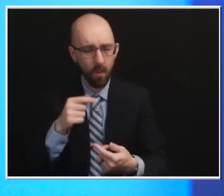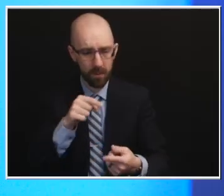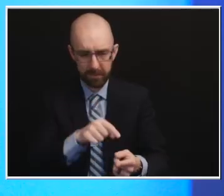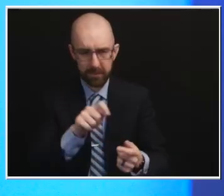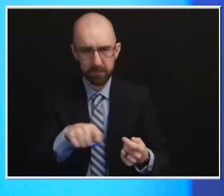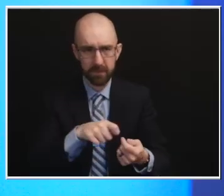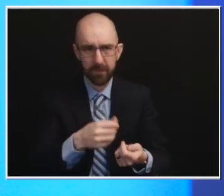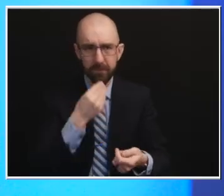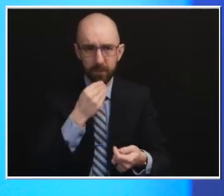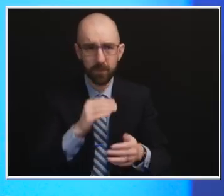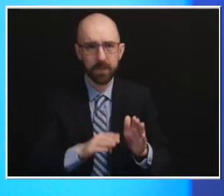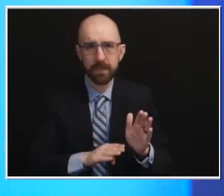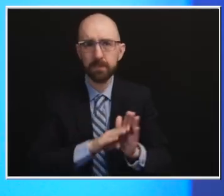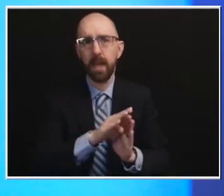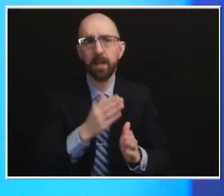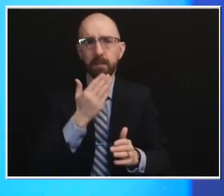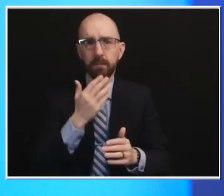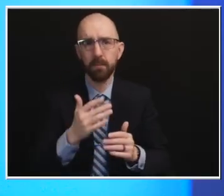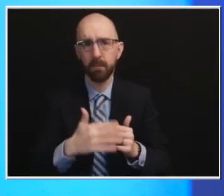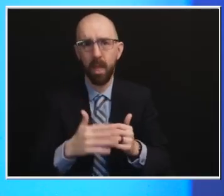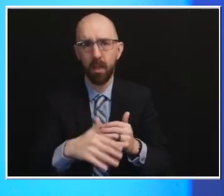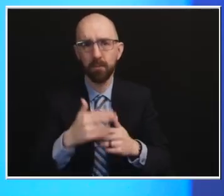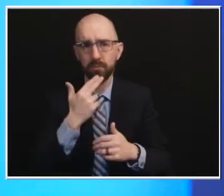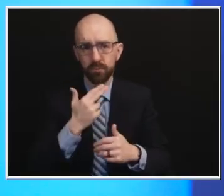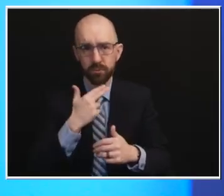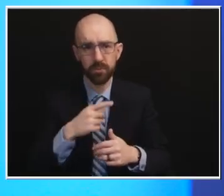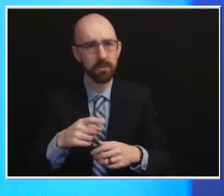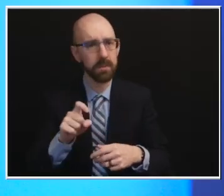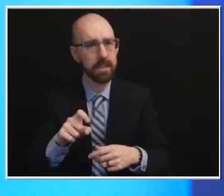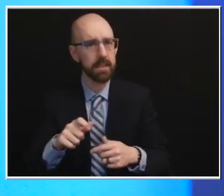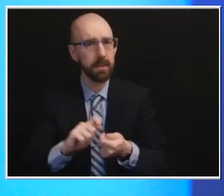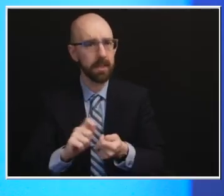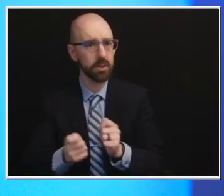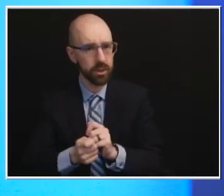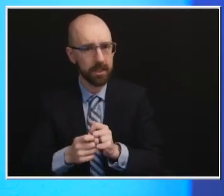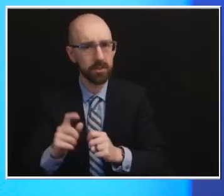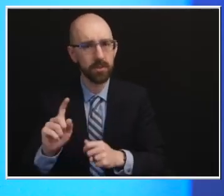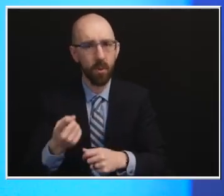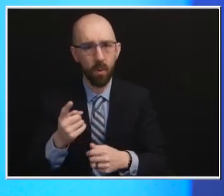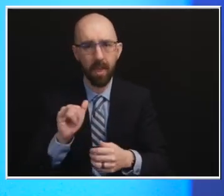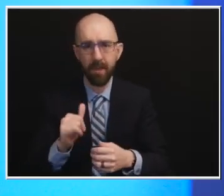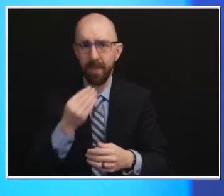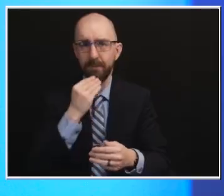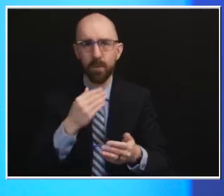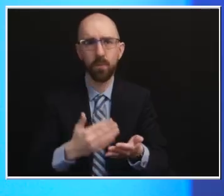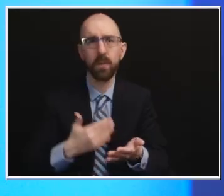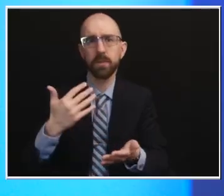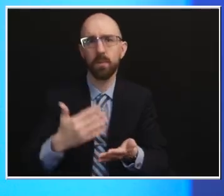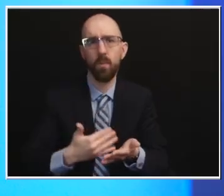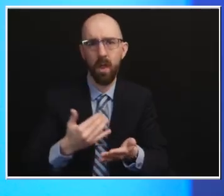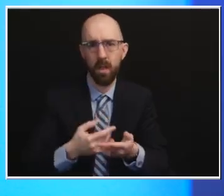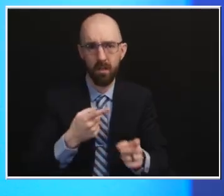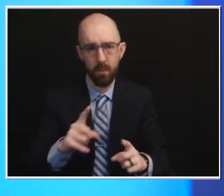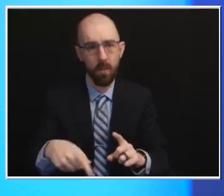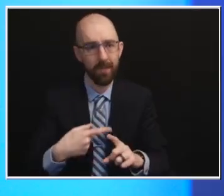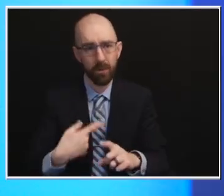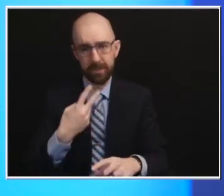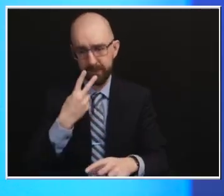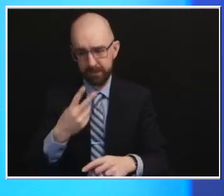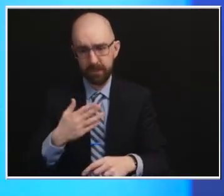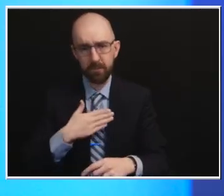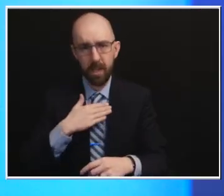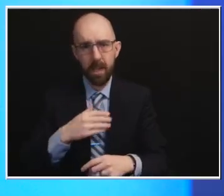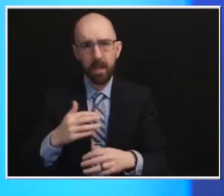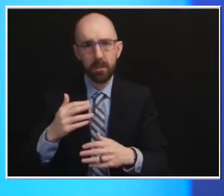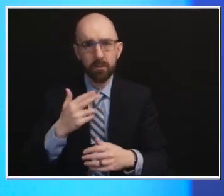blood sugar, and then that leads me to make meaningful changes of only having that food periodically. And then when I can see that my blood glucose trends are at